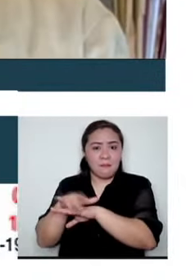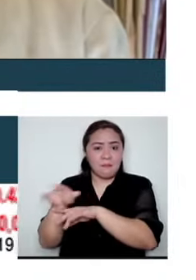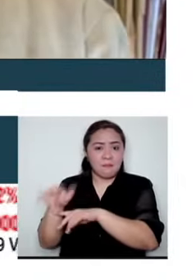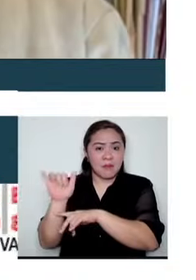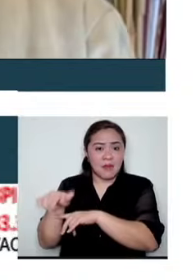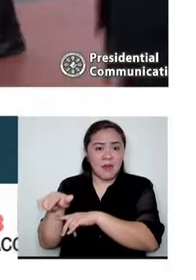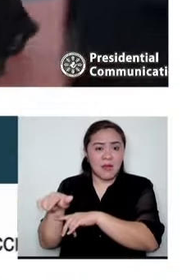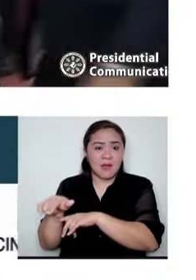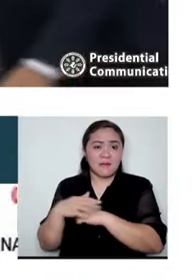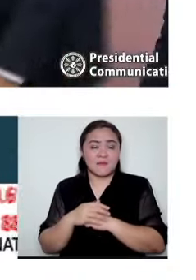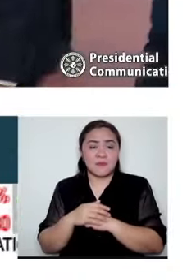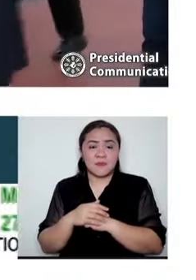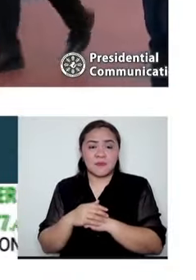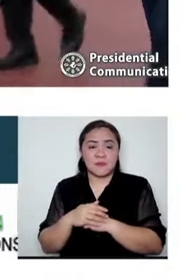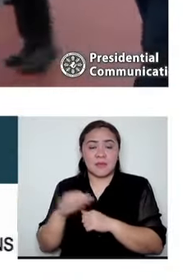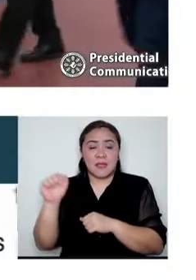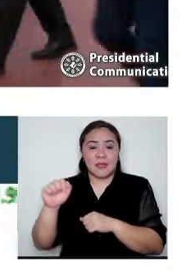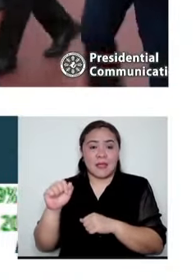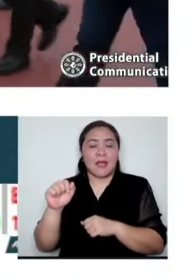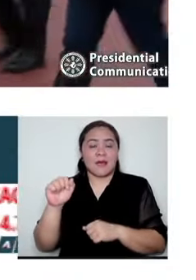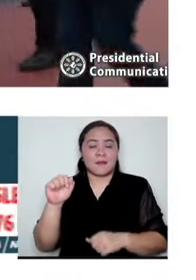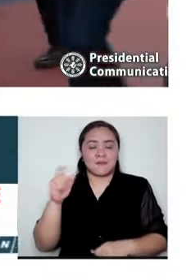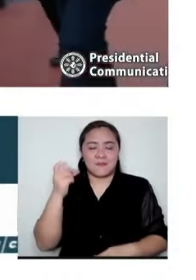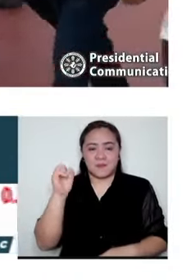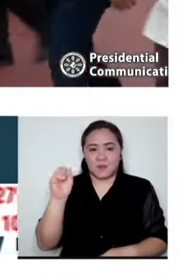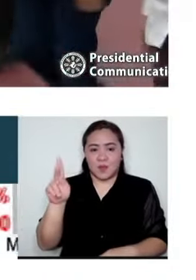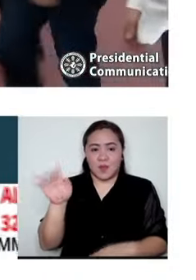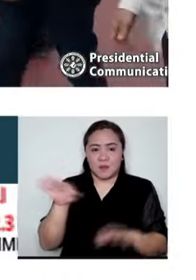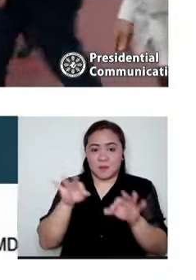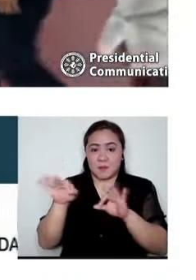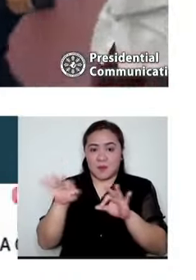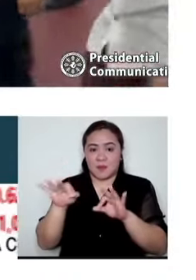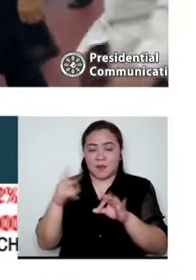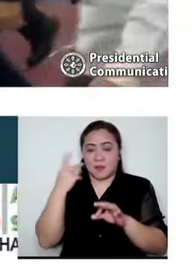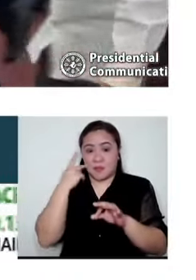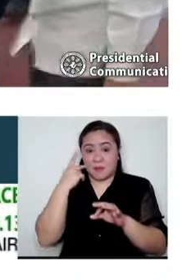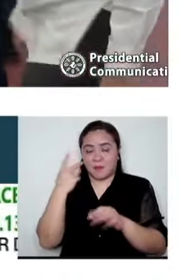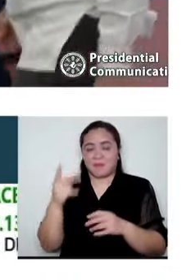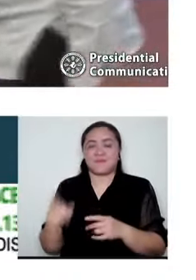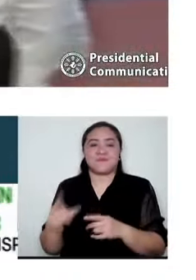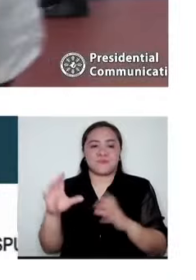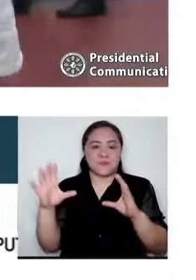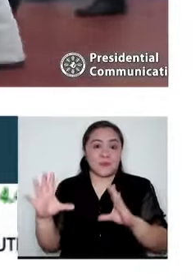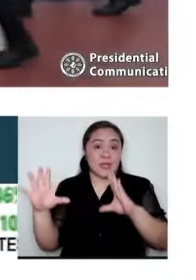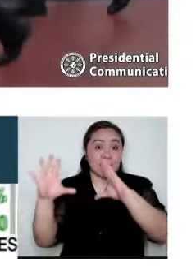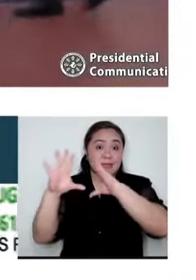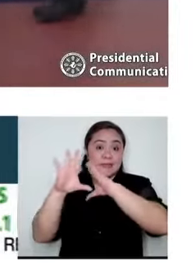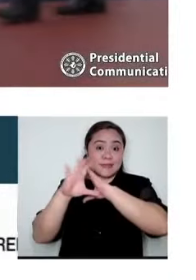If you aggregate all of this, it boils down to the number of